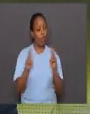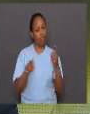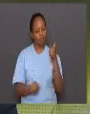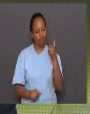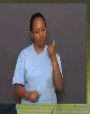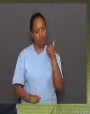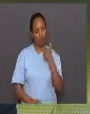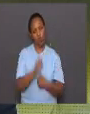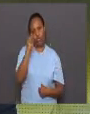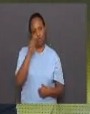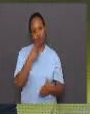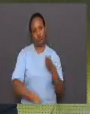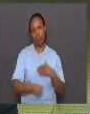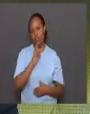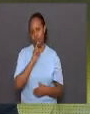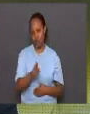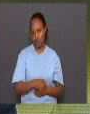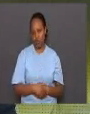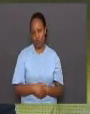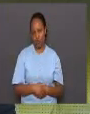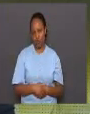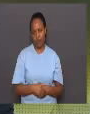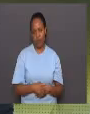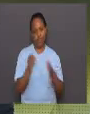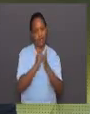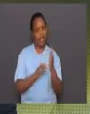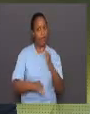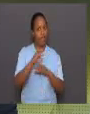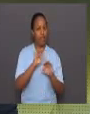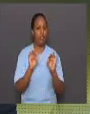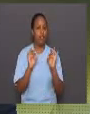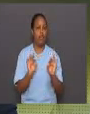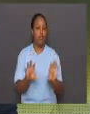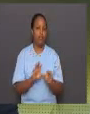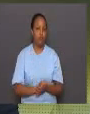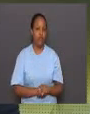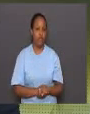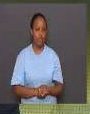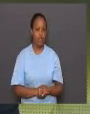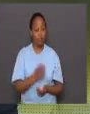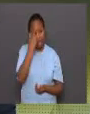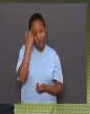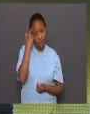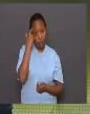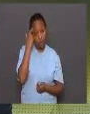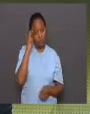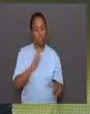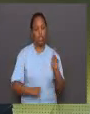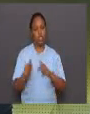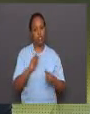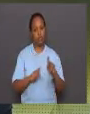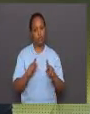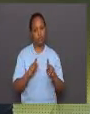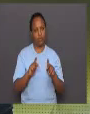harmful consequence of the absence of rule of law, because if people cease